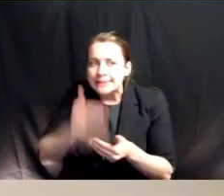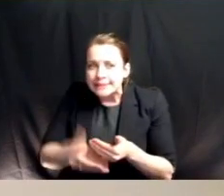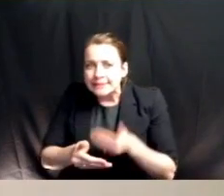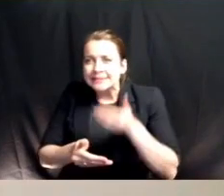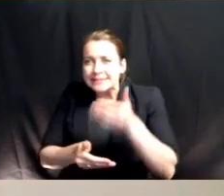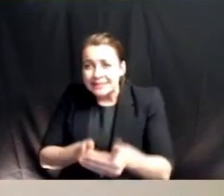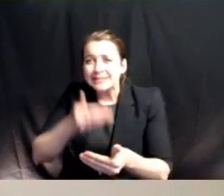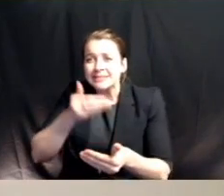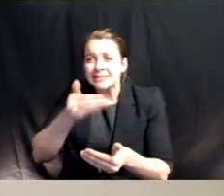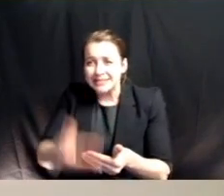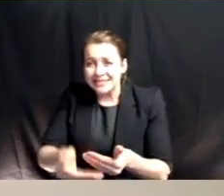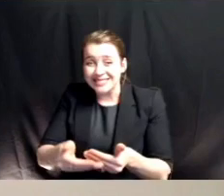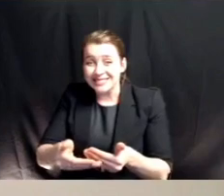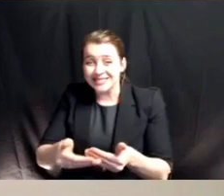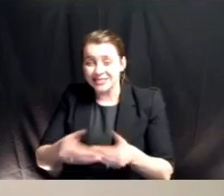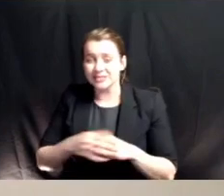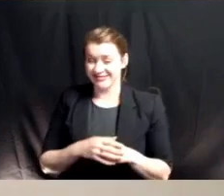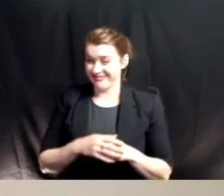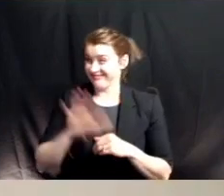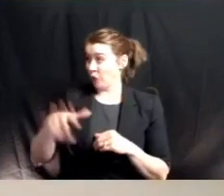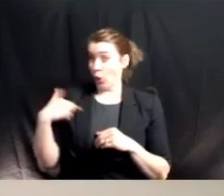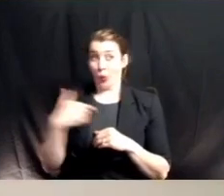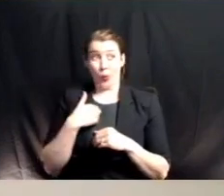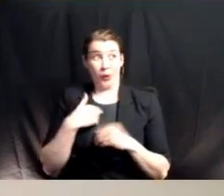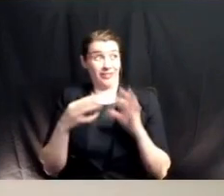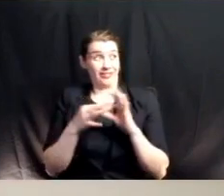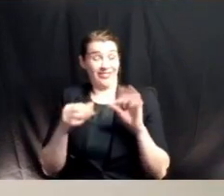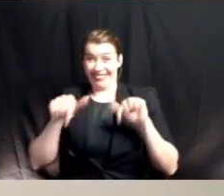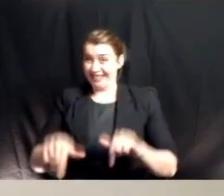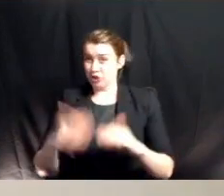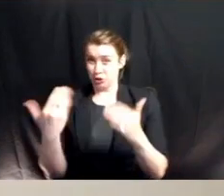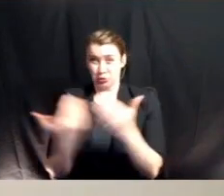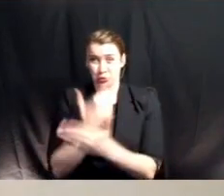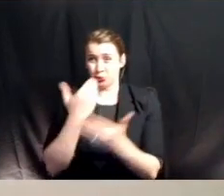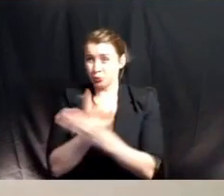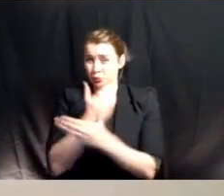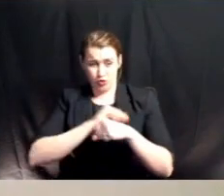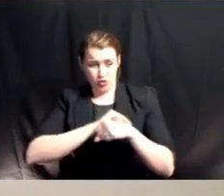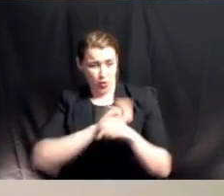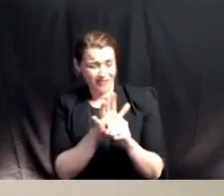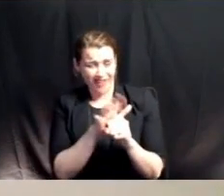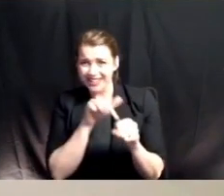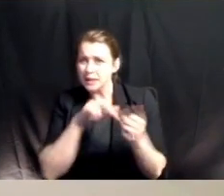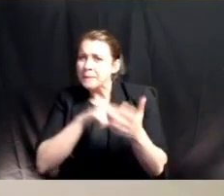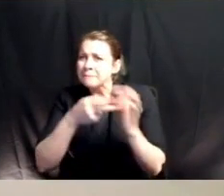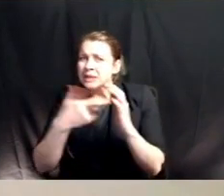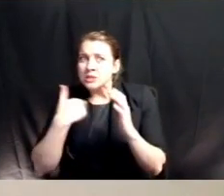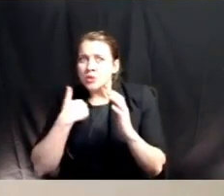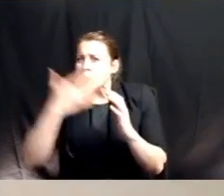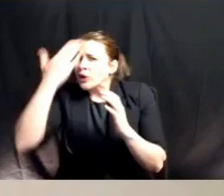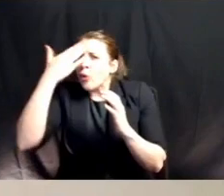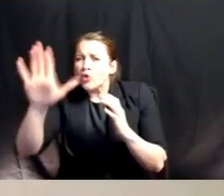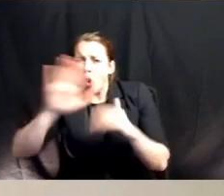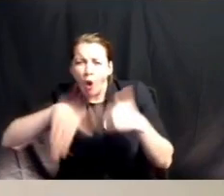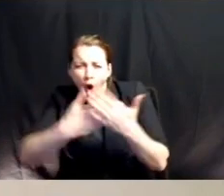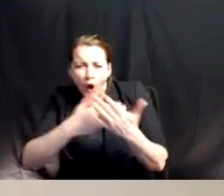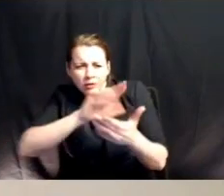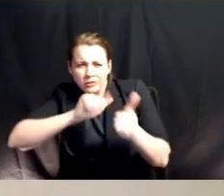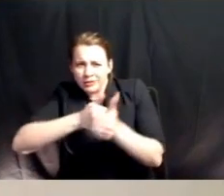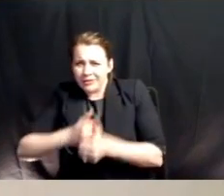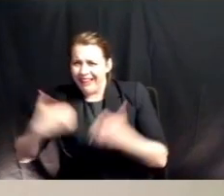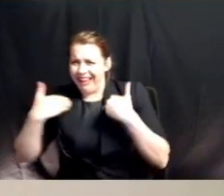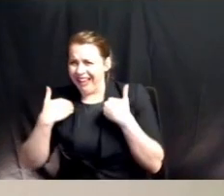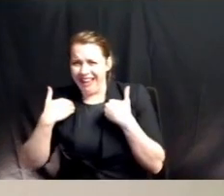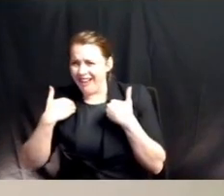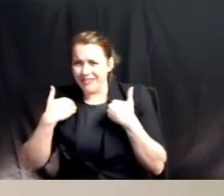when we call this a novel coronavirus. We don't exactly know all the characteristics of this virus we're dealing with. Of